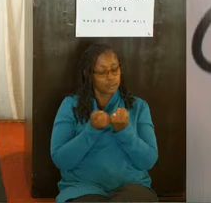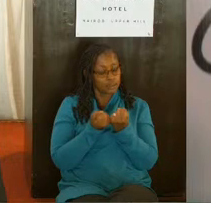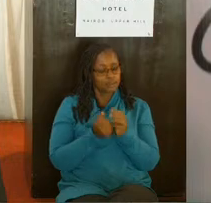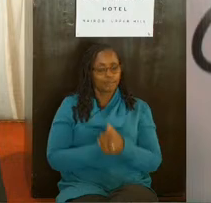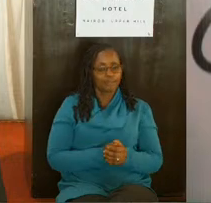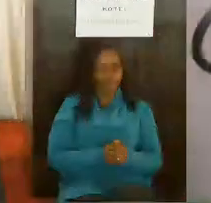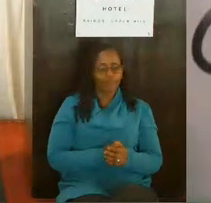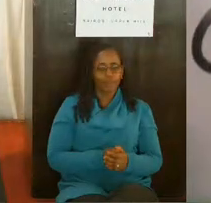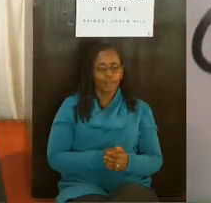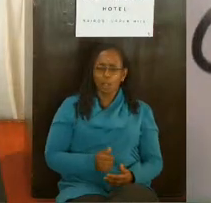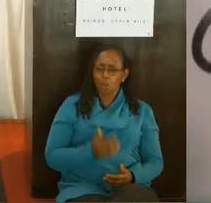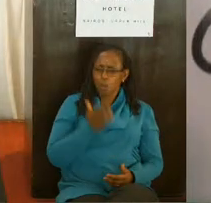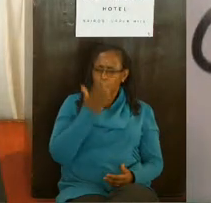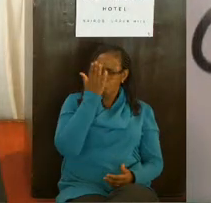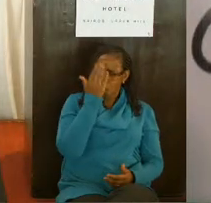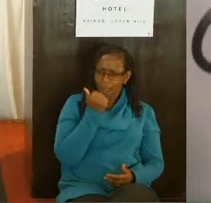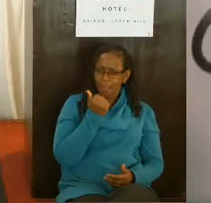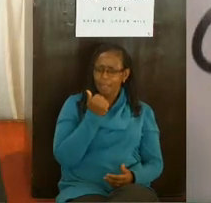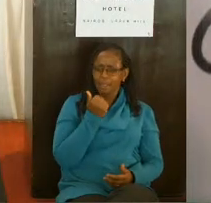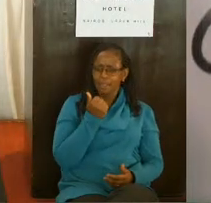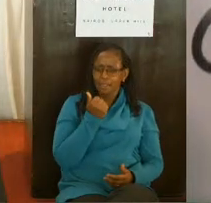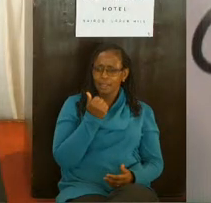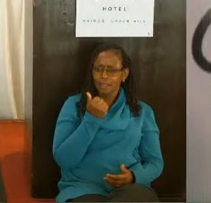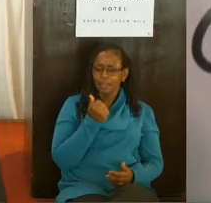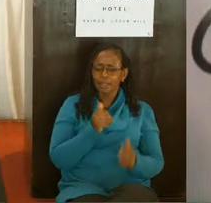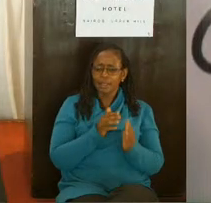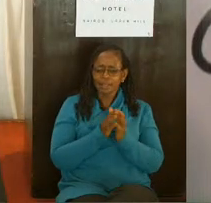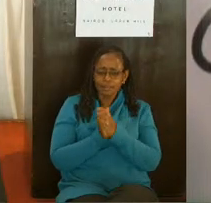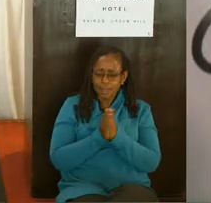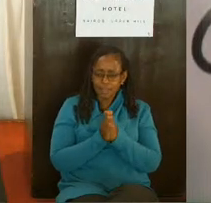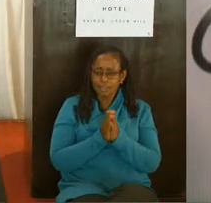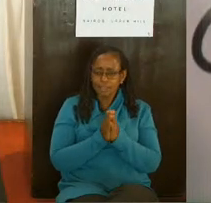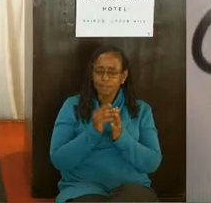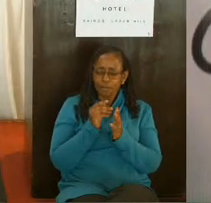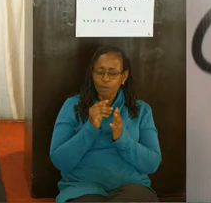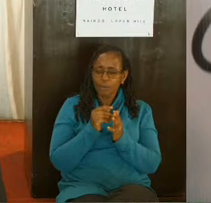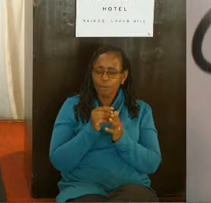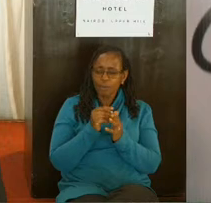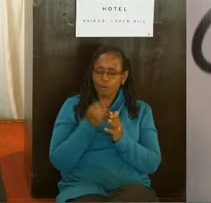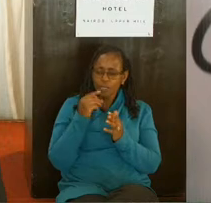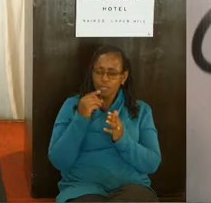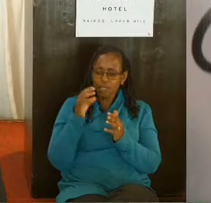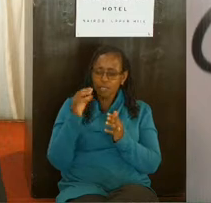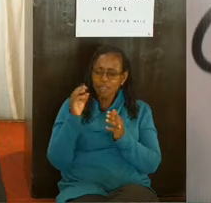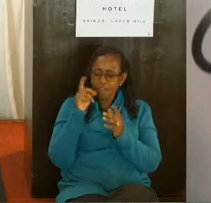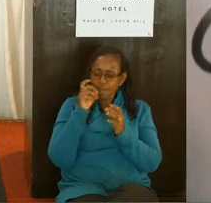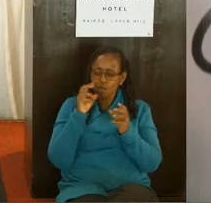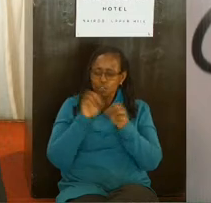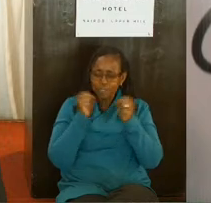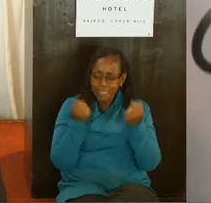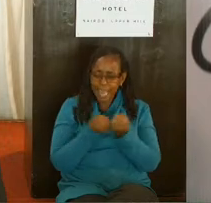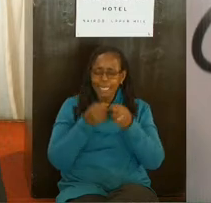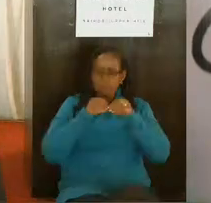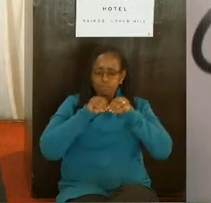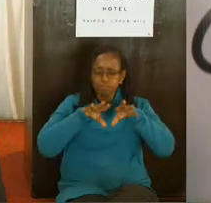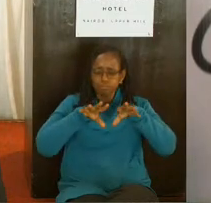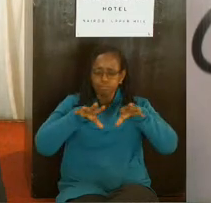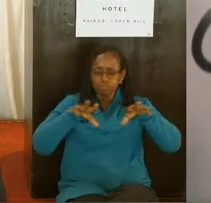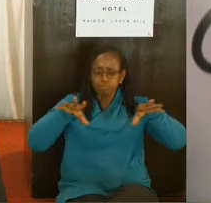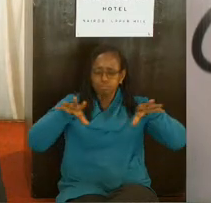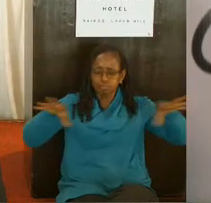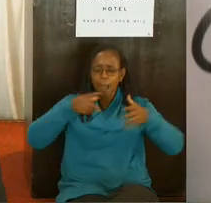why is the narrative evil society and foreign agencies gaining momentum among Kenyan